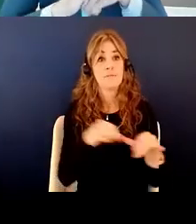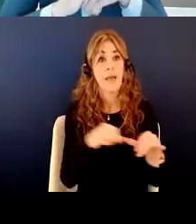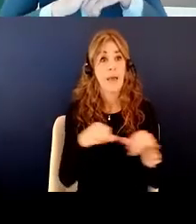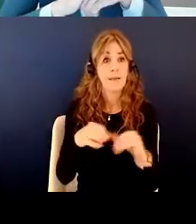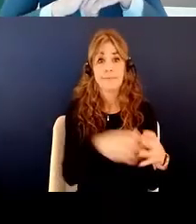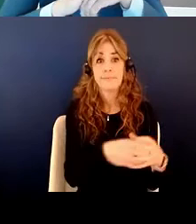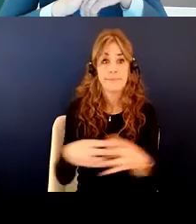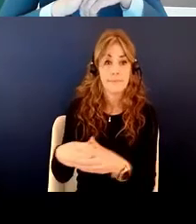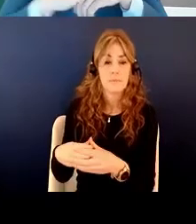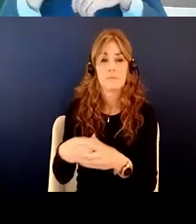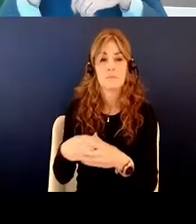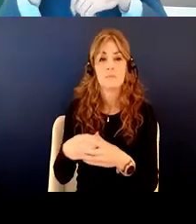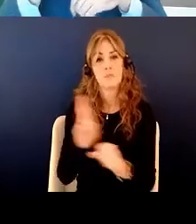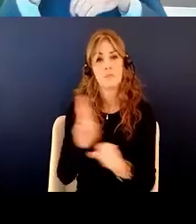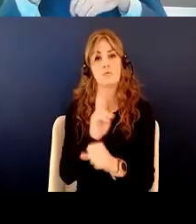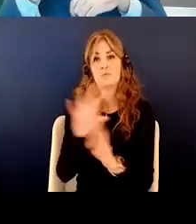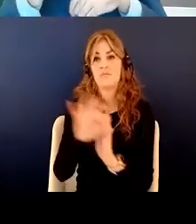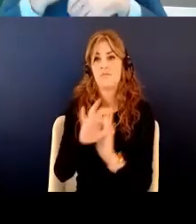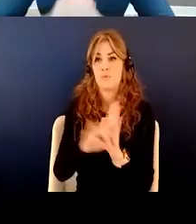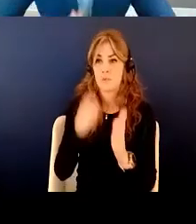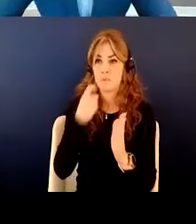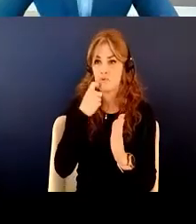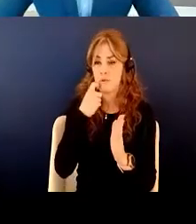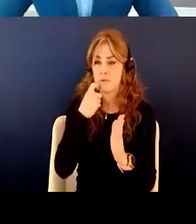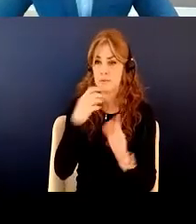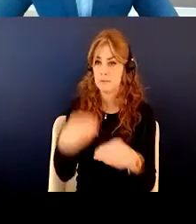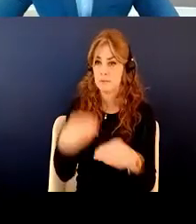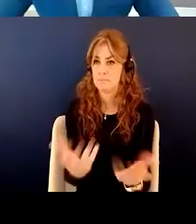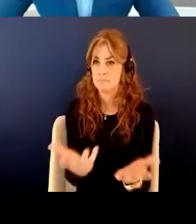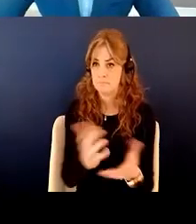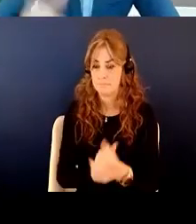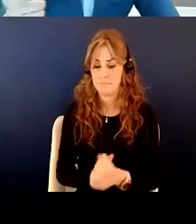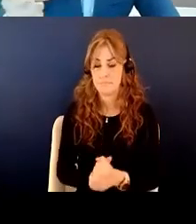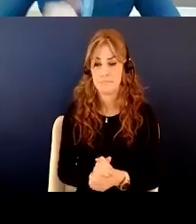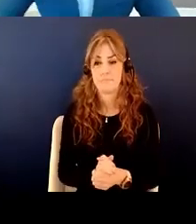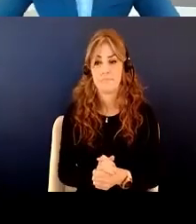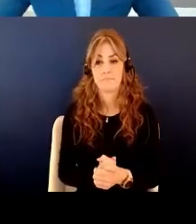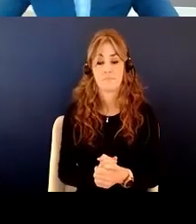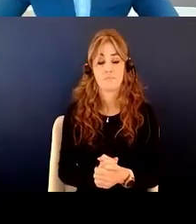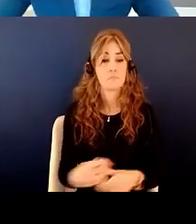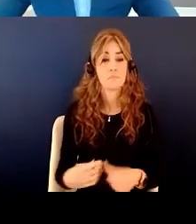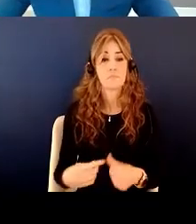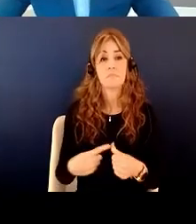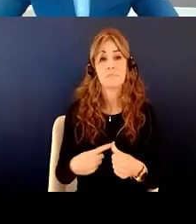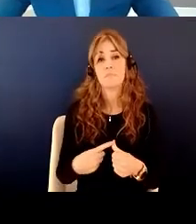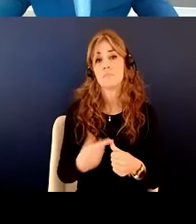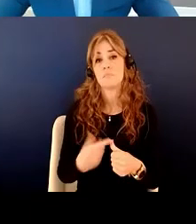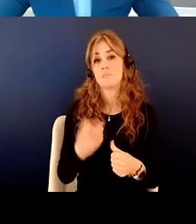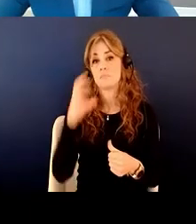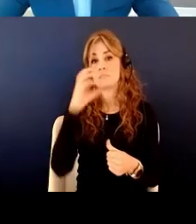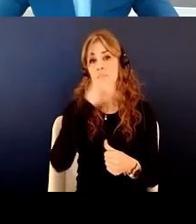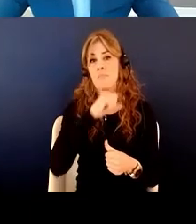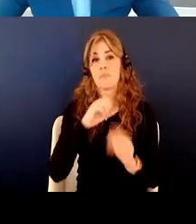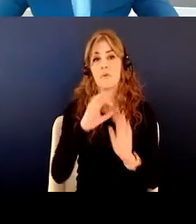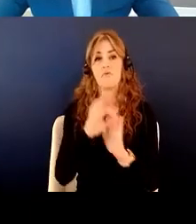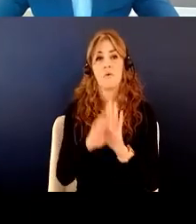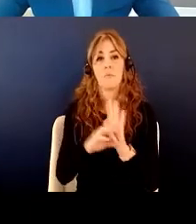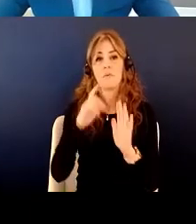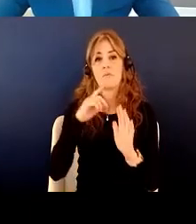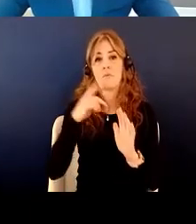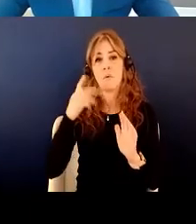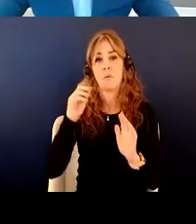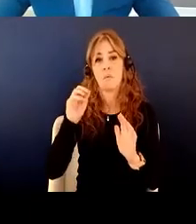those formulas that I just illustrated. So first, we'd estimate. This is the formula for the pooled